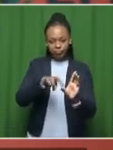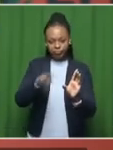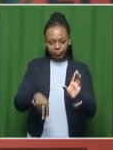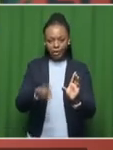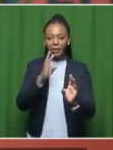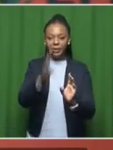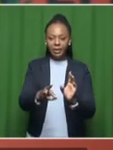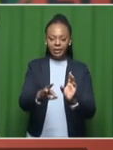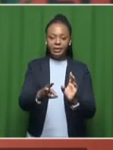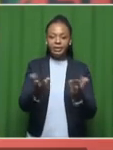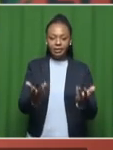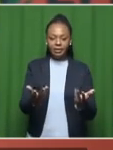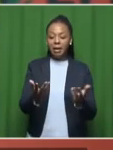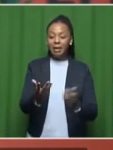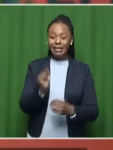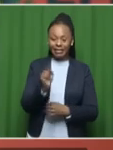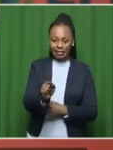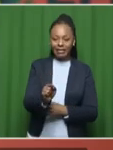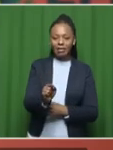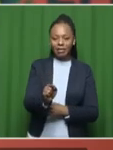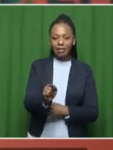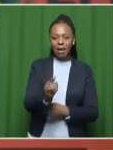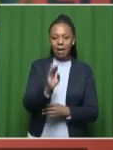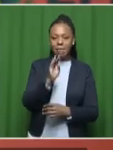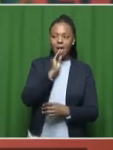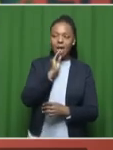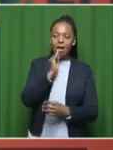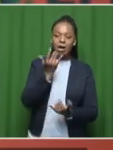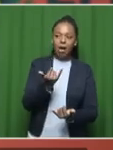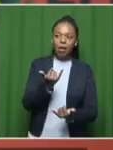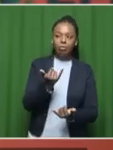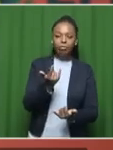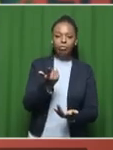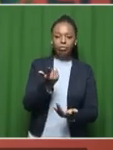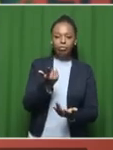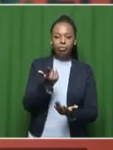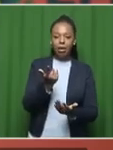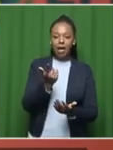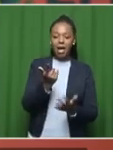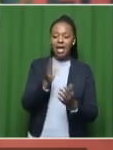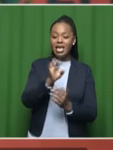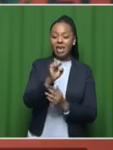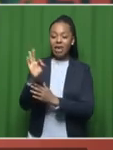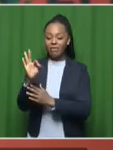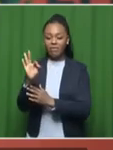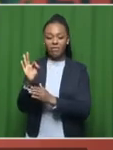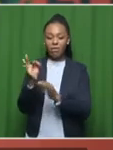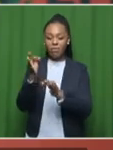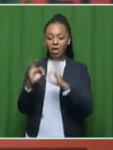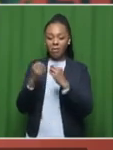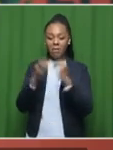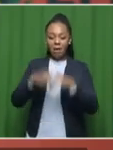not serve as a point of collapse for the EFF.